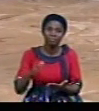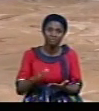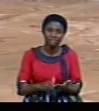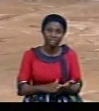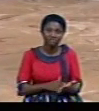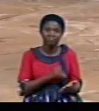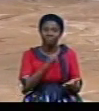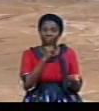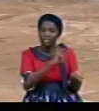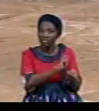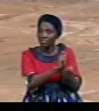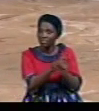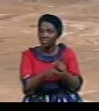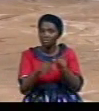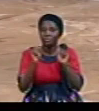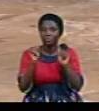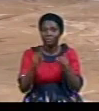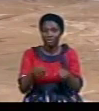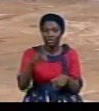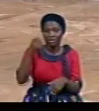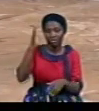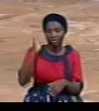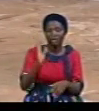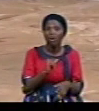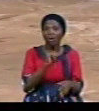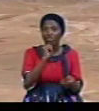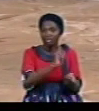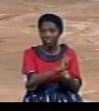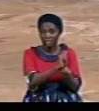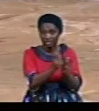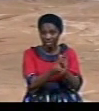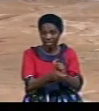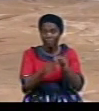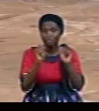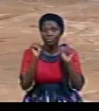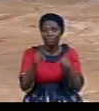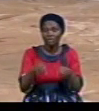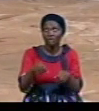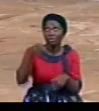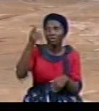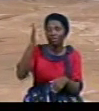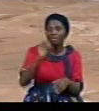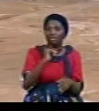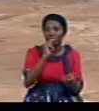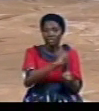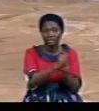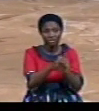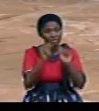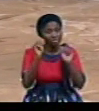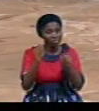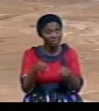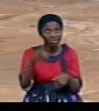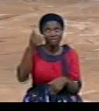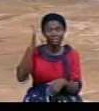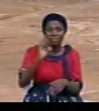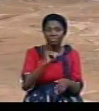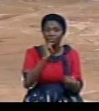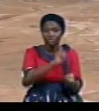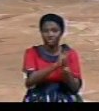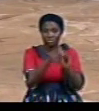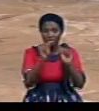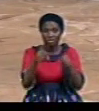unchangeable God unchangeable God unchangeable God unchangeable God